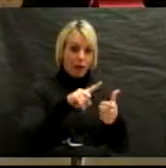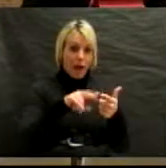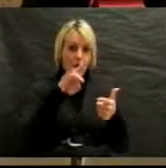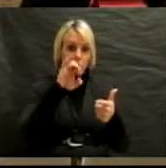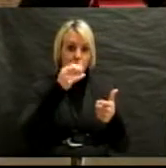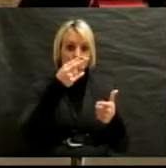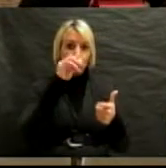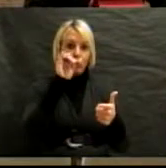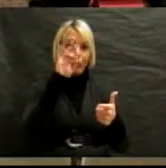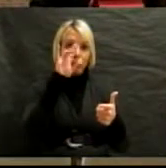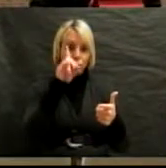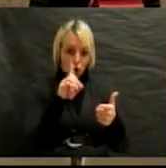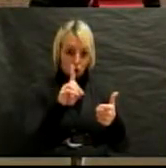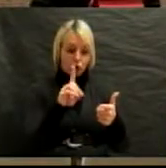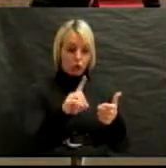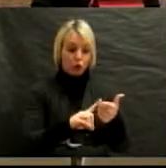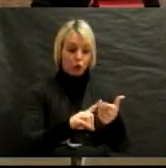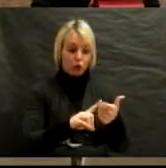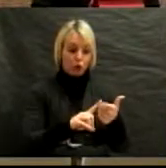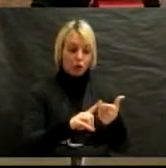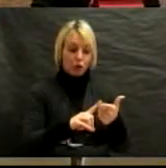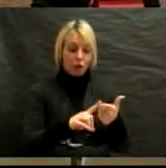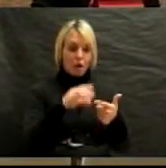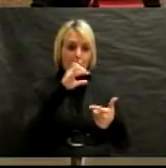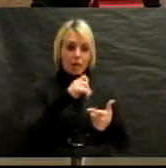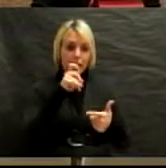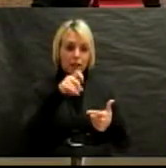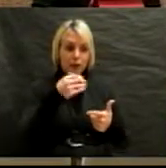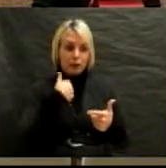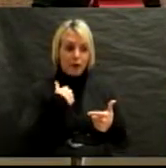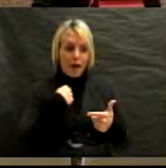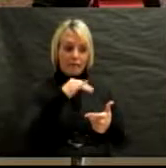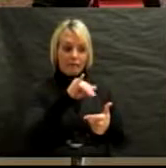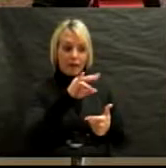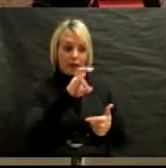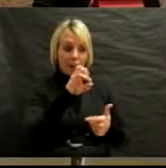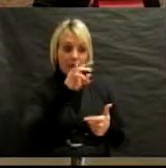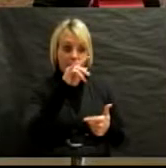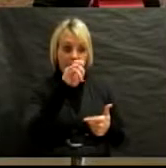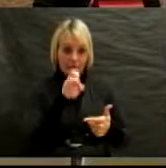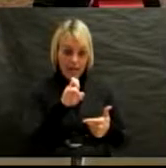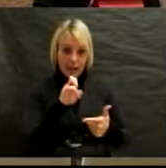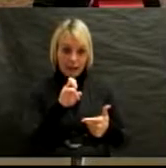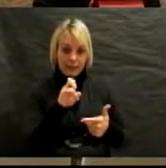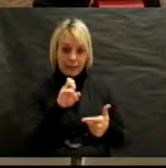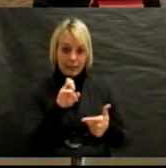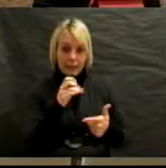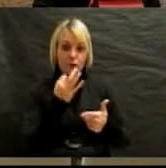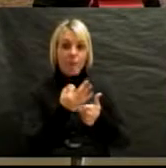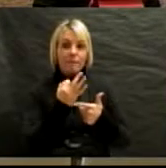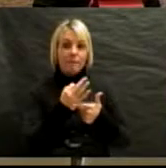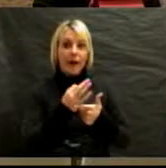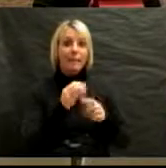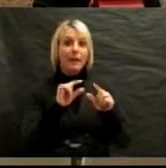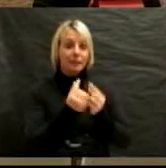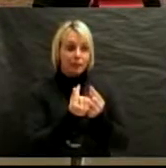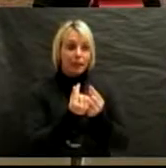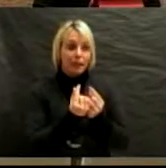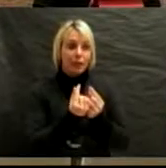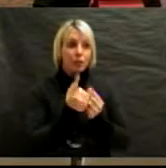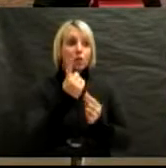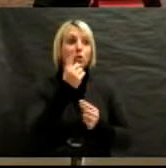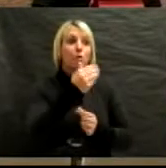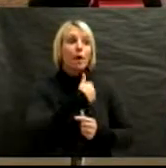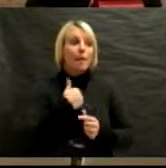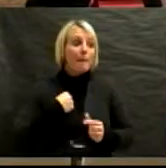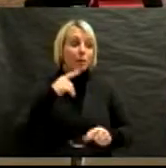I guess we'll need to have Yvette on the finance committee, so that means at least one of those members will need to not be serving on that, as we can't have 4 board members